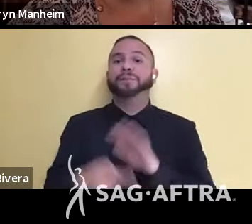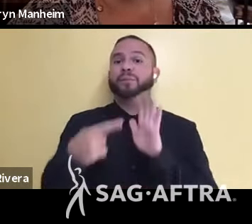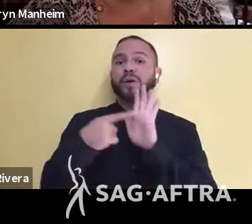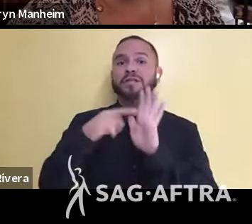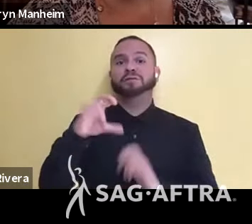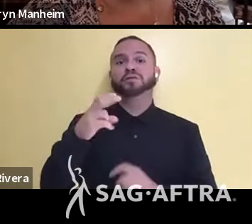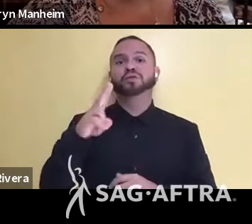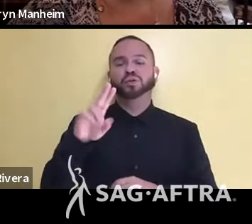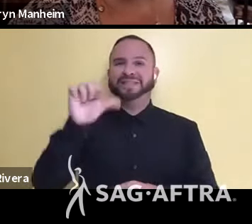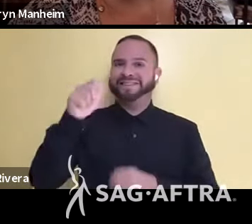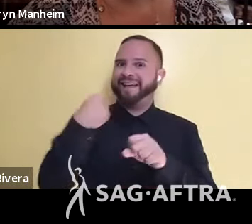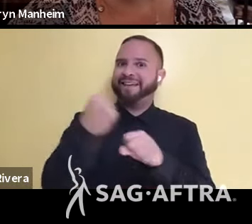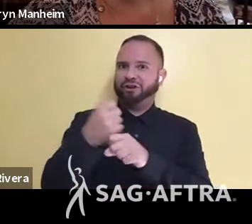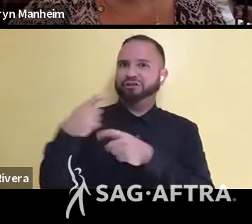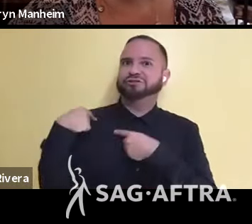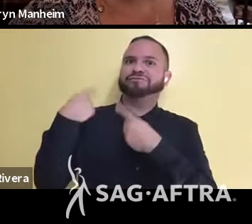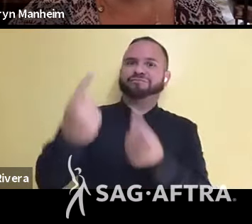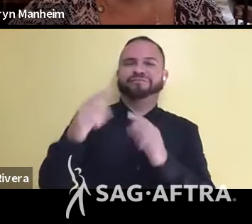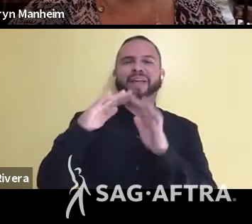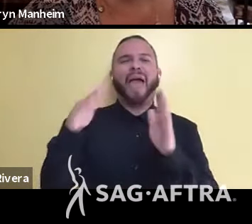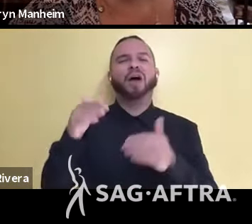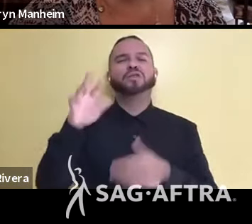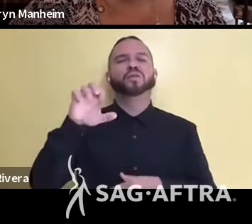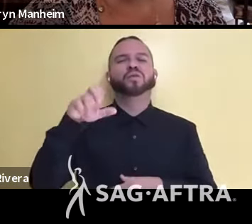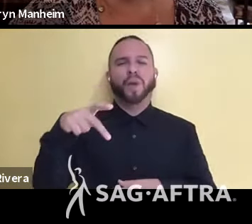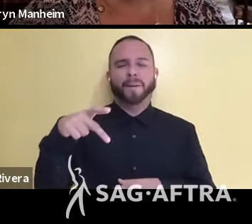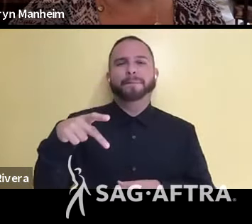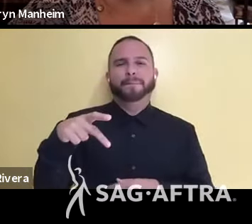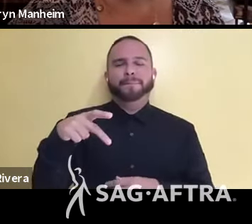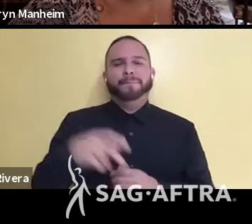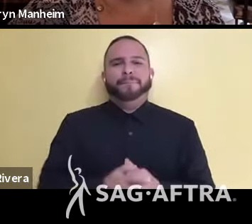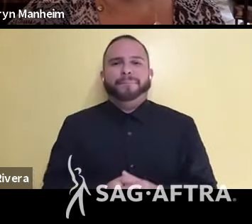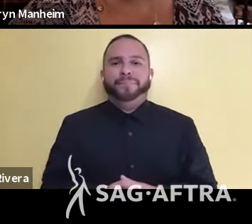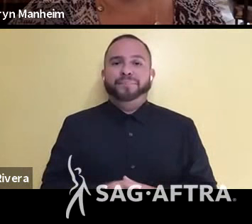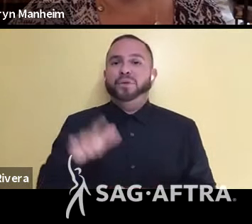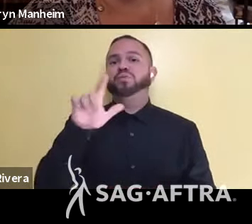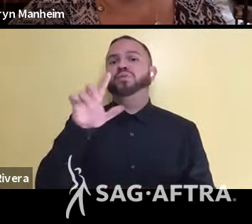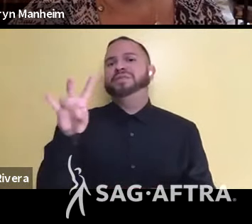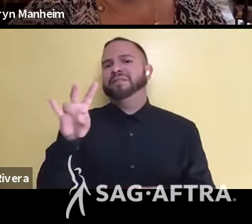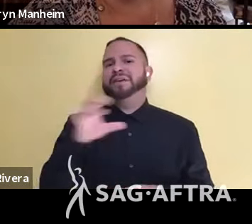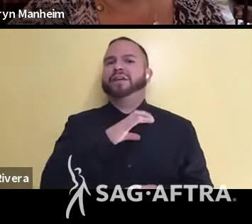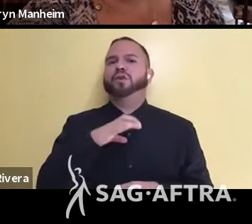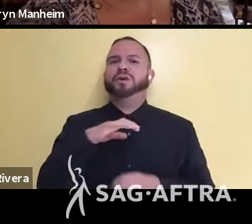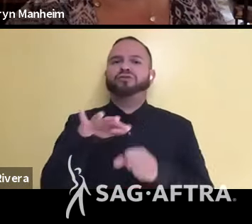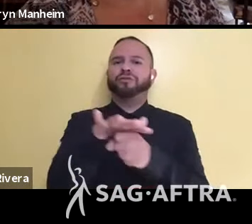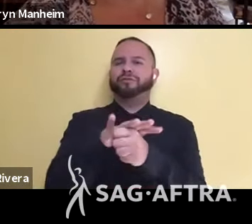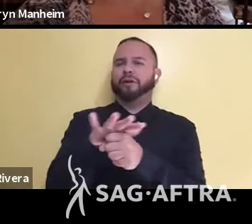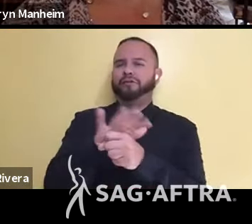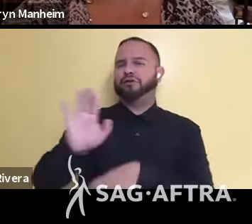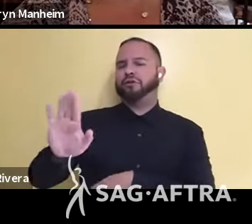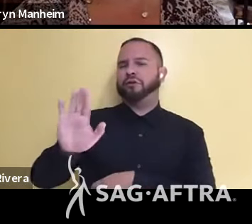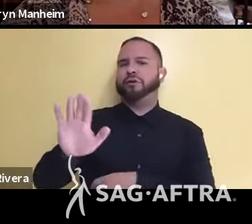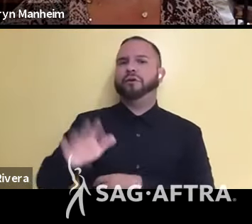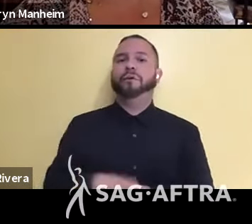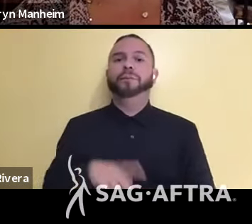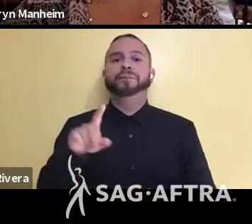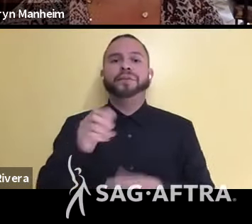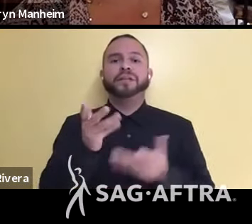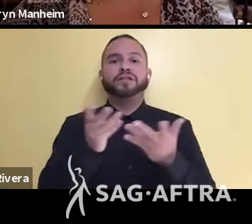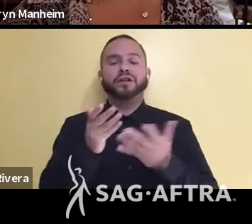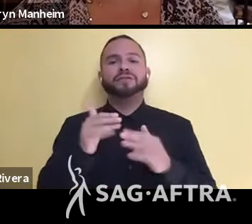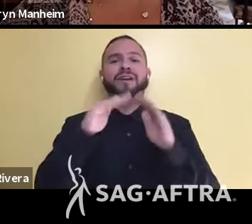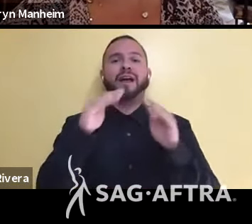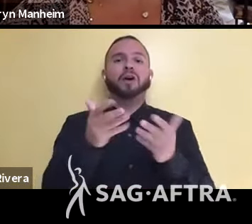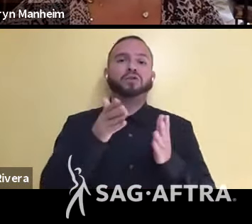United States House of Representatives serving the 27th Congressional District. She currently serves on the House Ways and Means